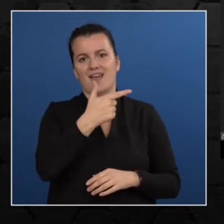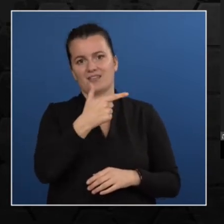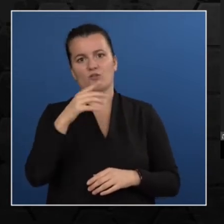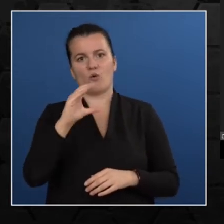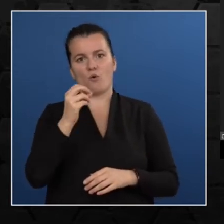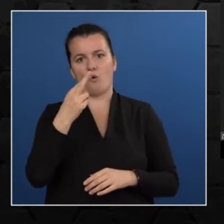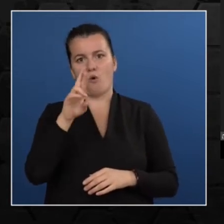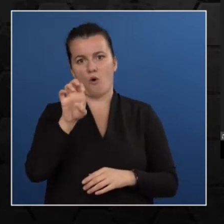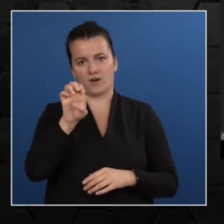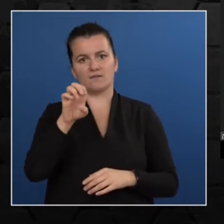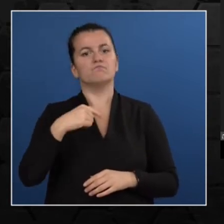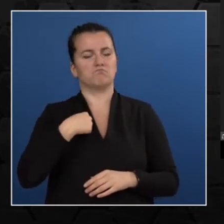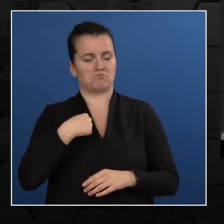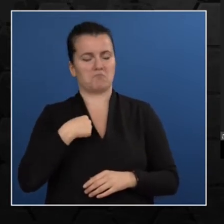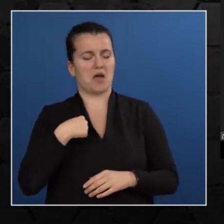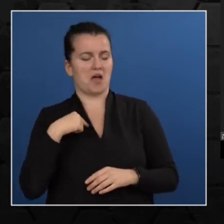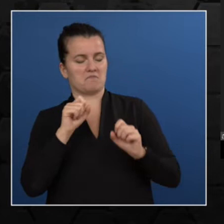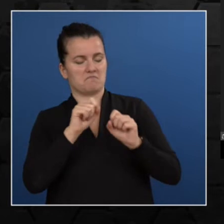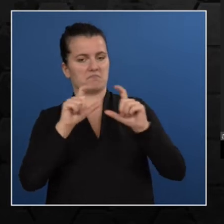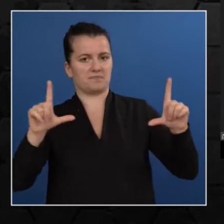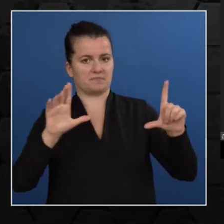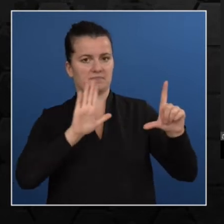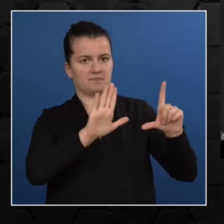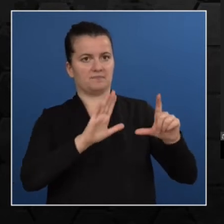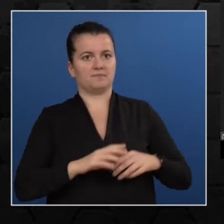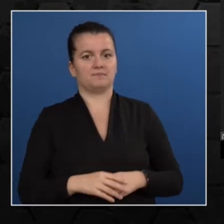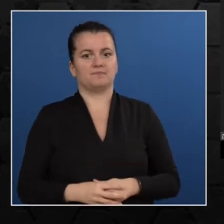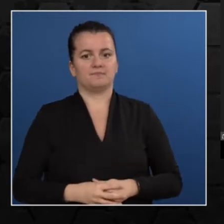So 1 minute.